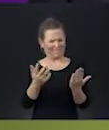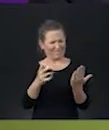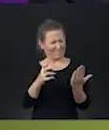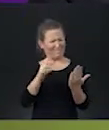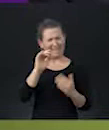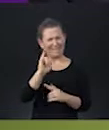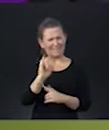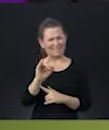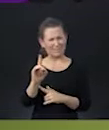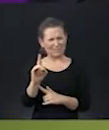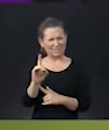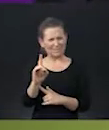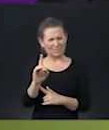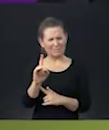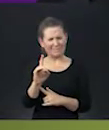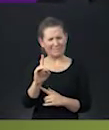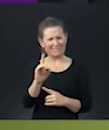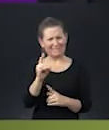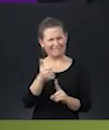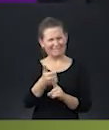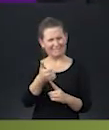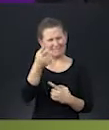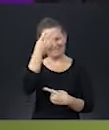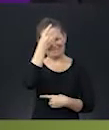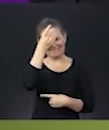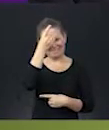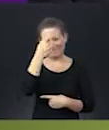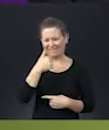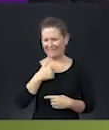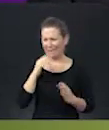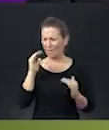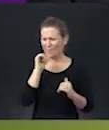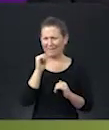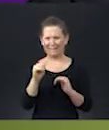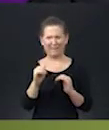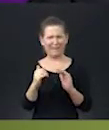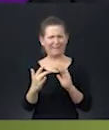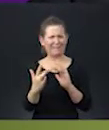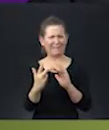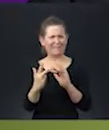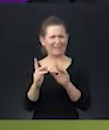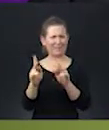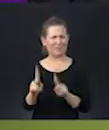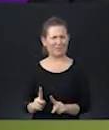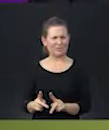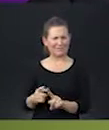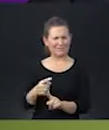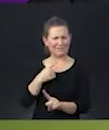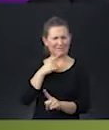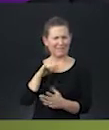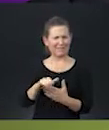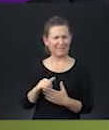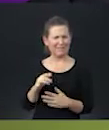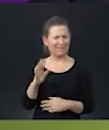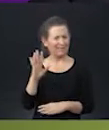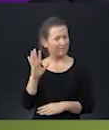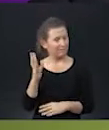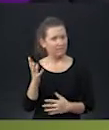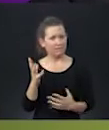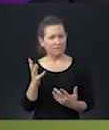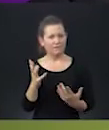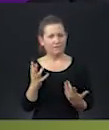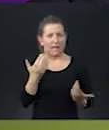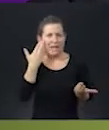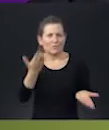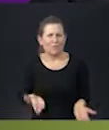How? I know it's... An intellectual disability is a disease. You know, I would hope I would never come into contact with somebody